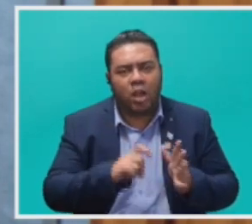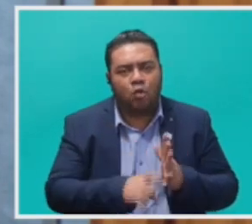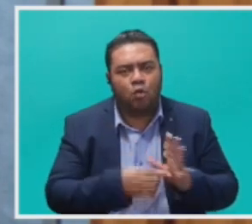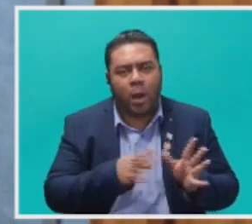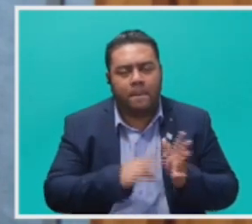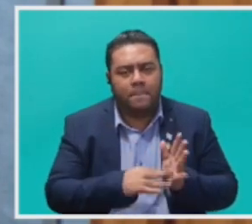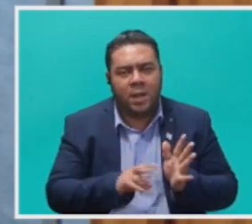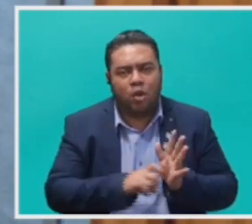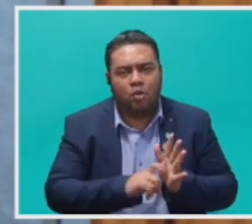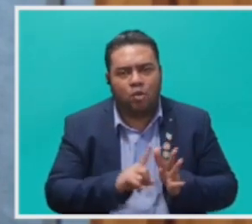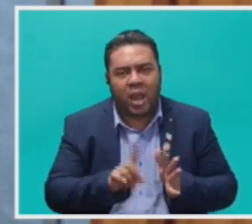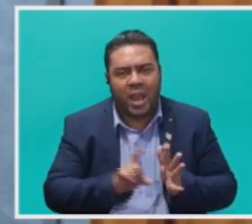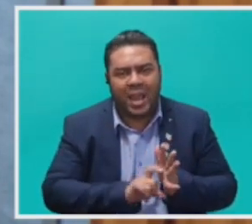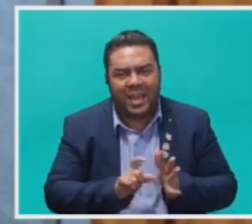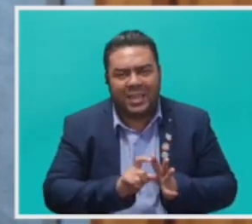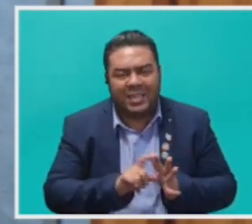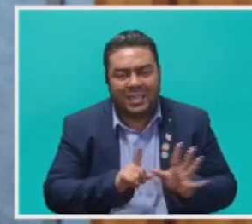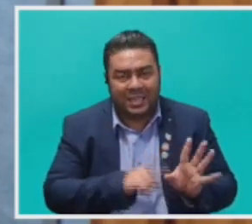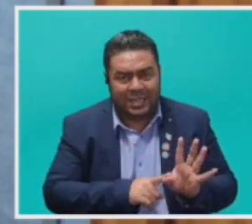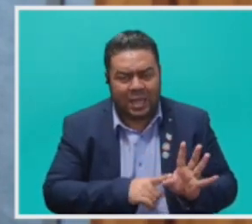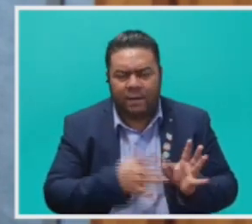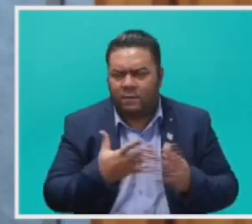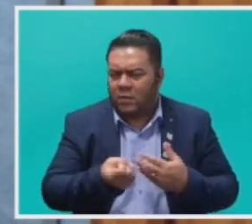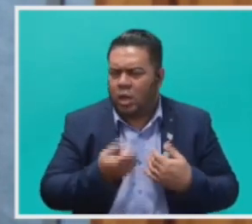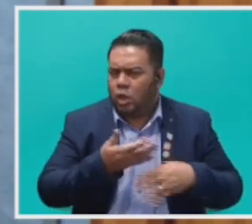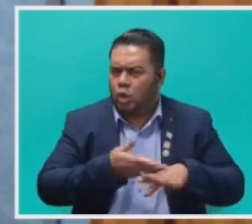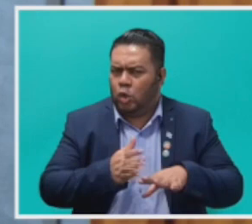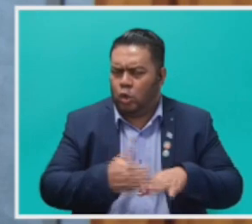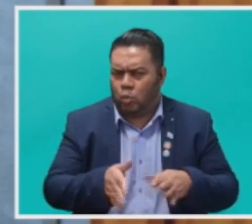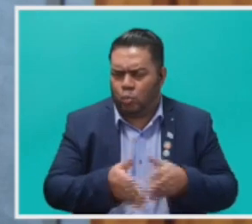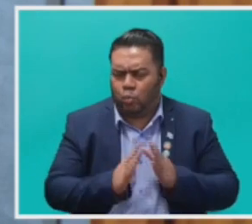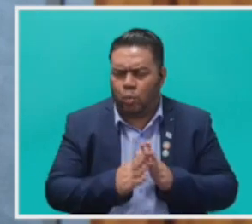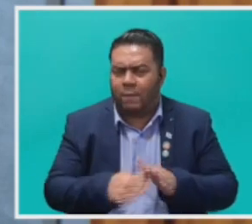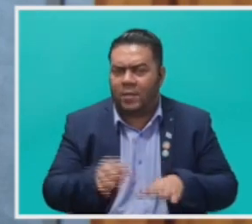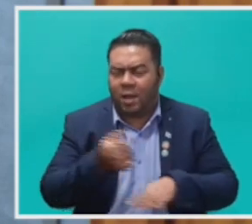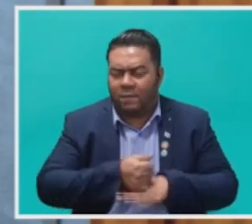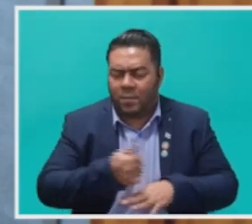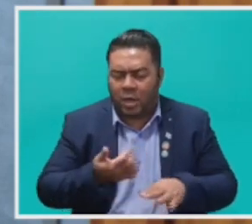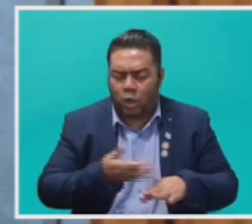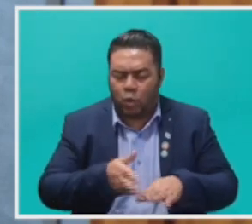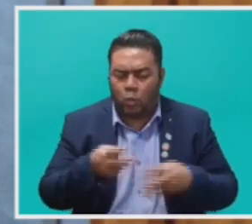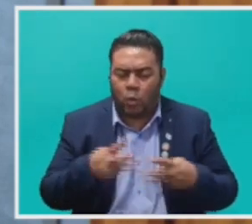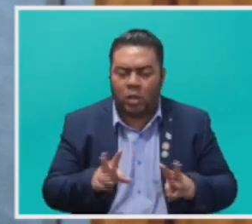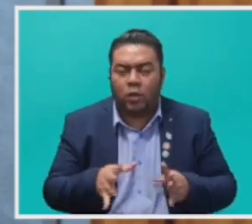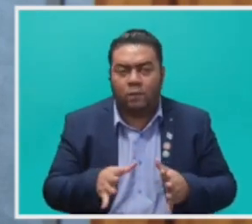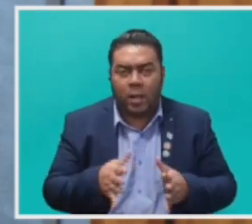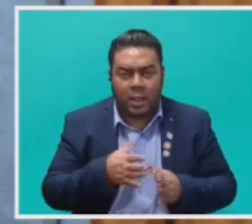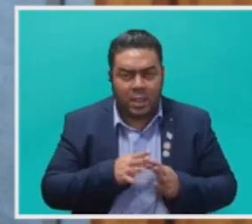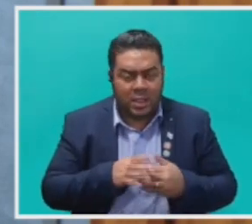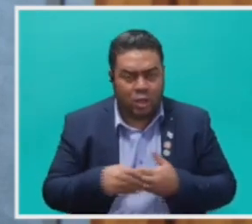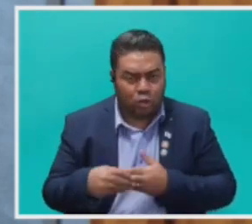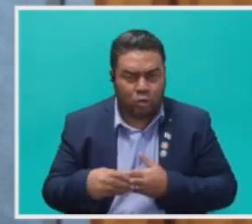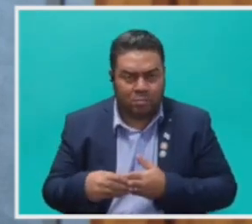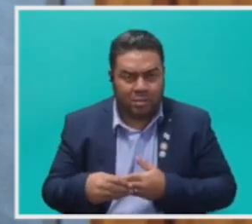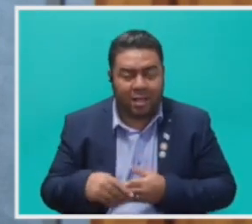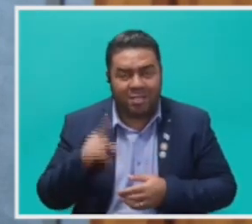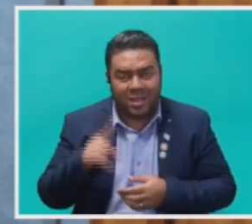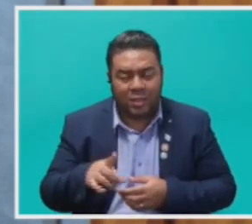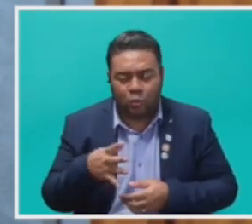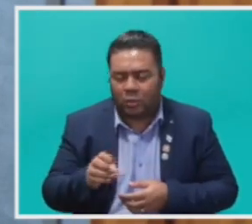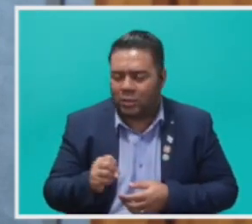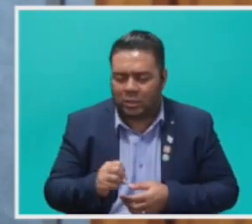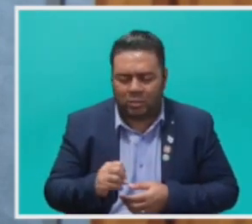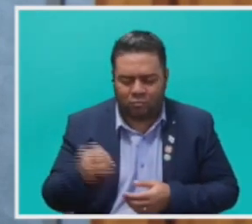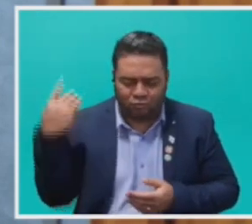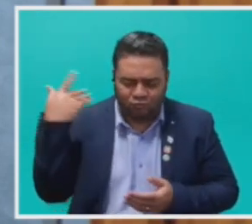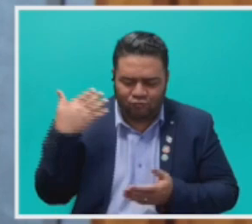The House voted unanimously for a new form of government and new ways of leadership. Sadly, Mr. Speaker, this was not to